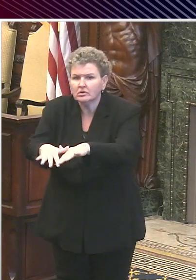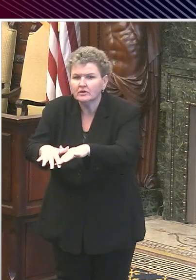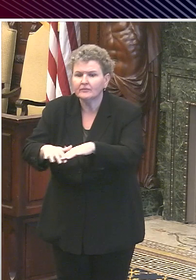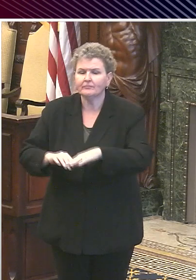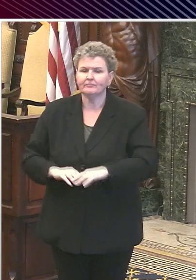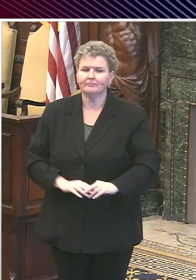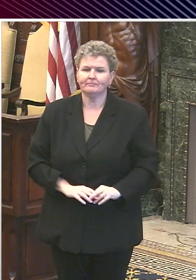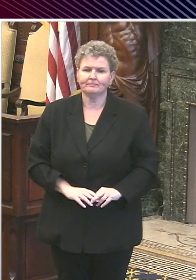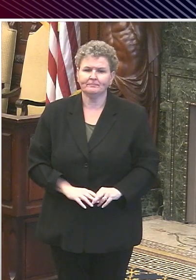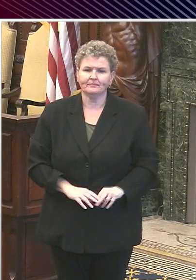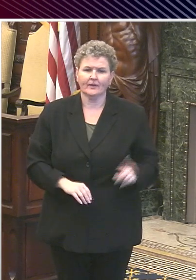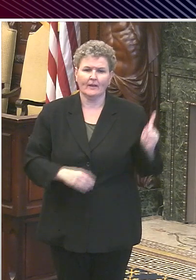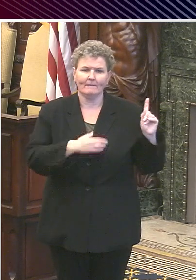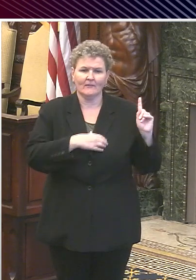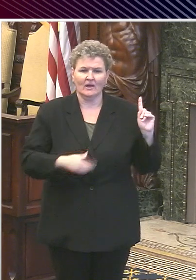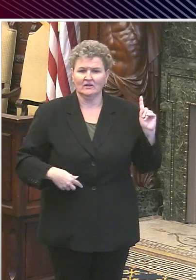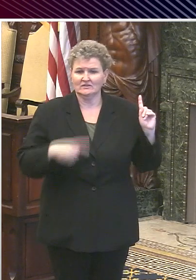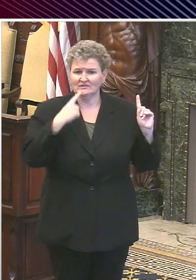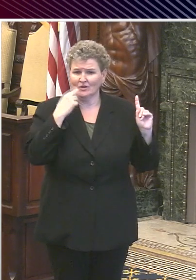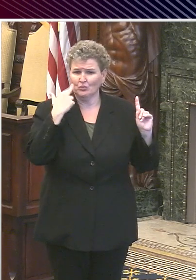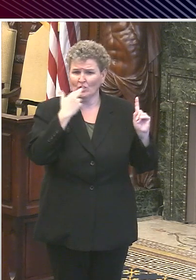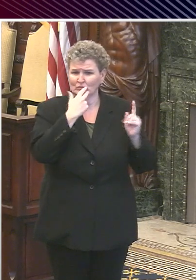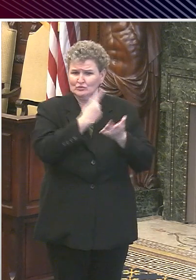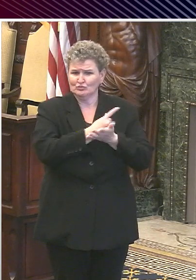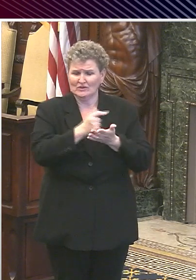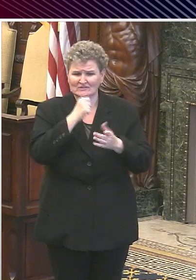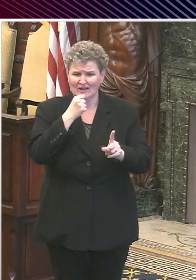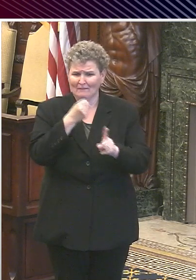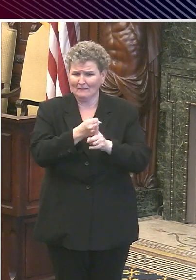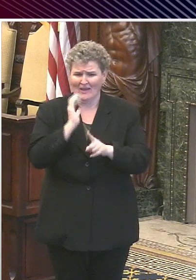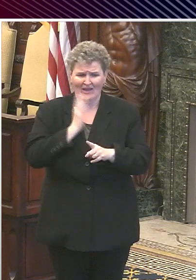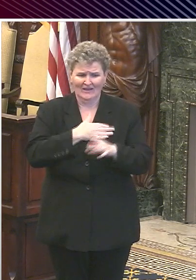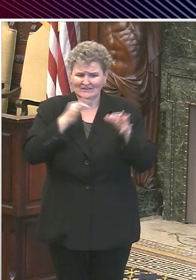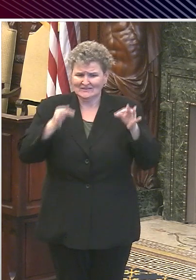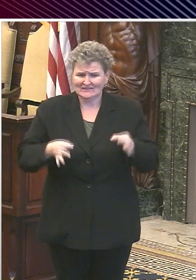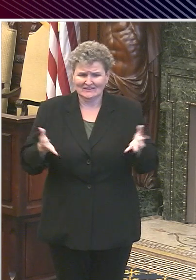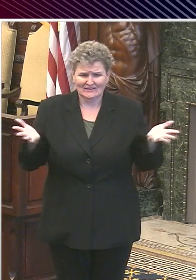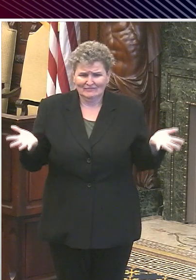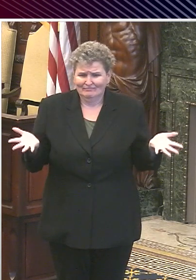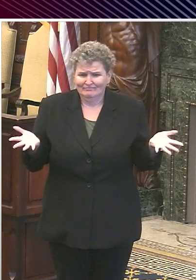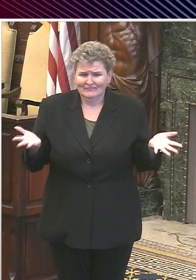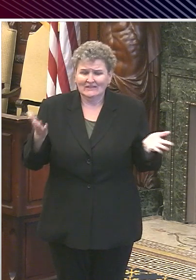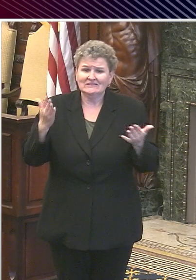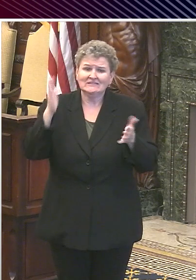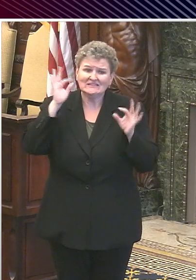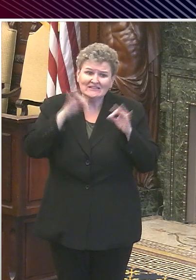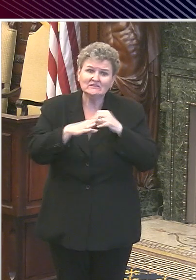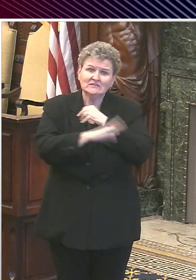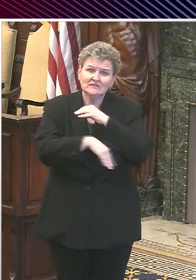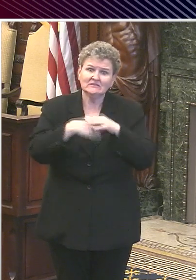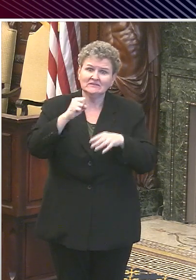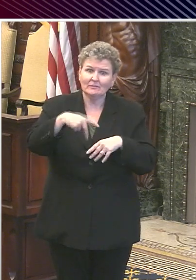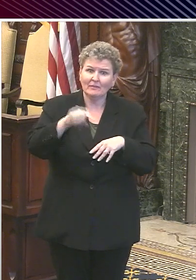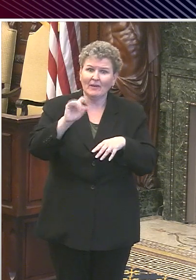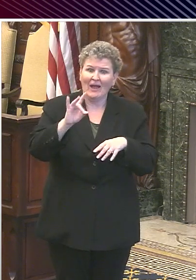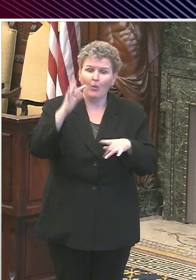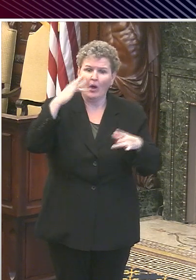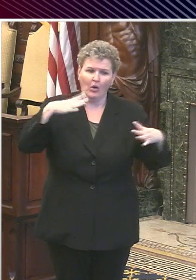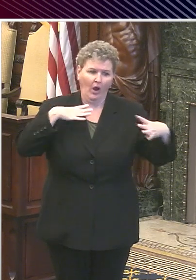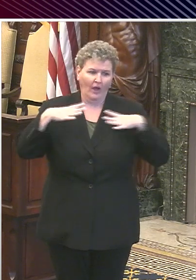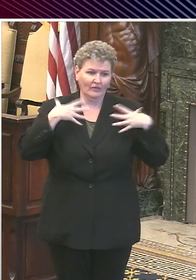my perspective on Restaurant Week. We had, I think, decided on the 8th because it was after Labor Day weekend, which would have been